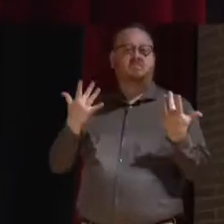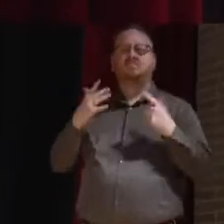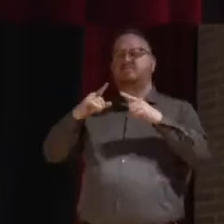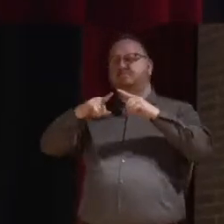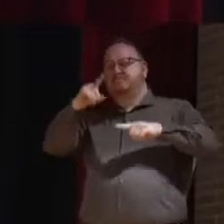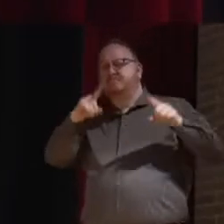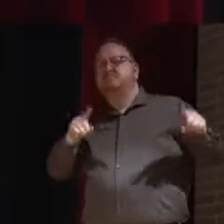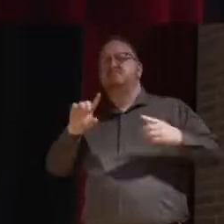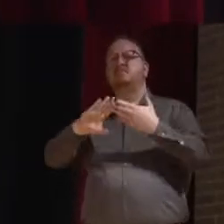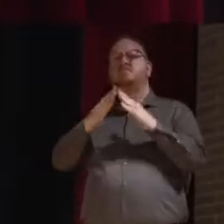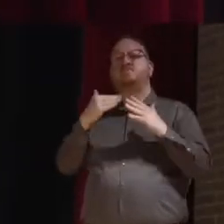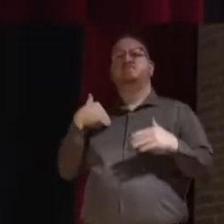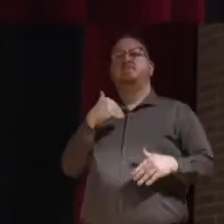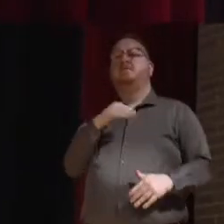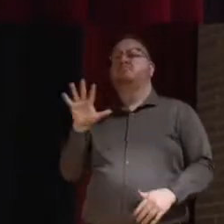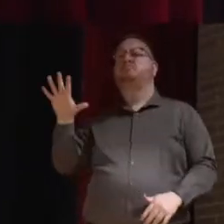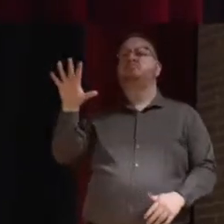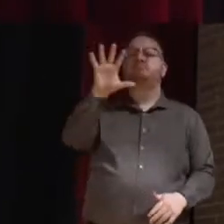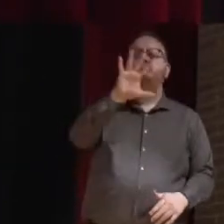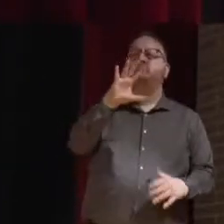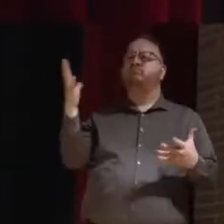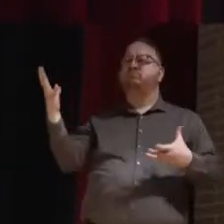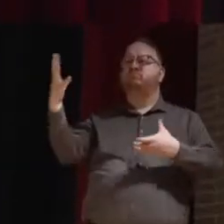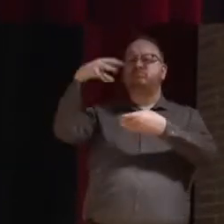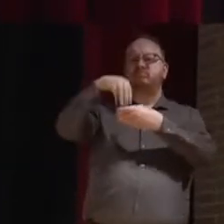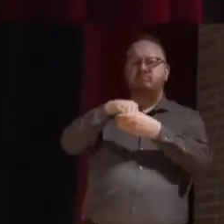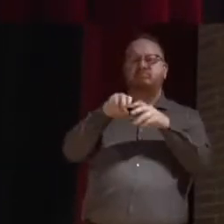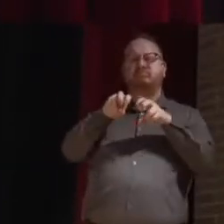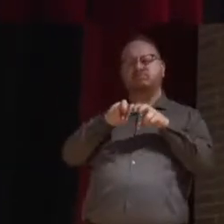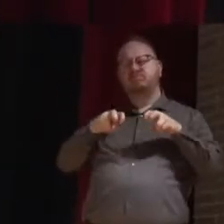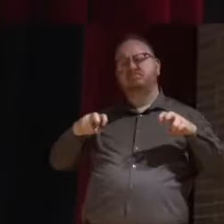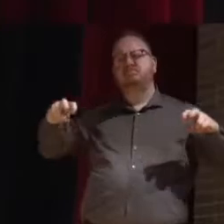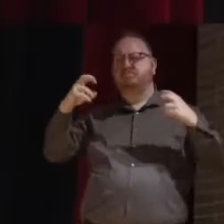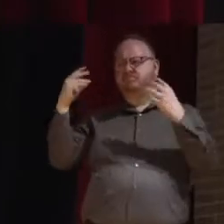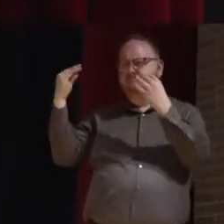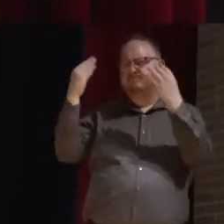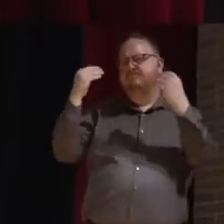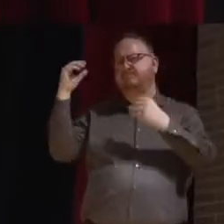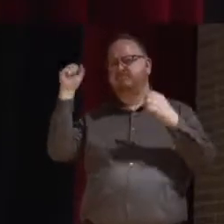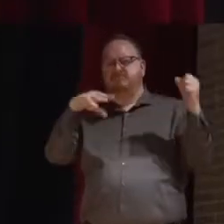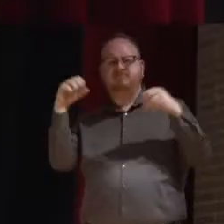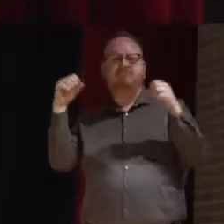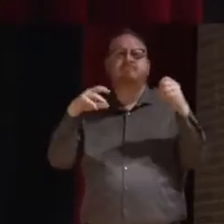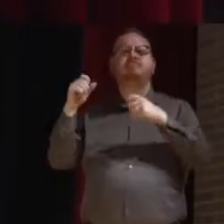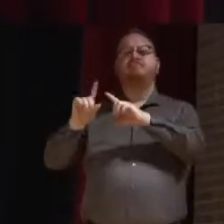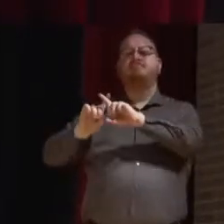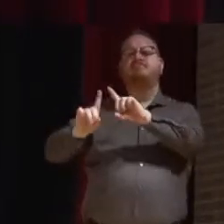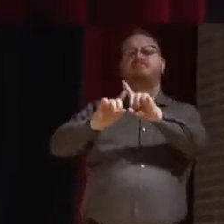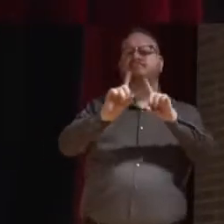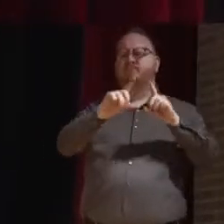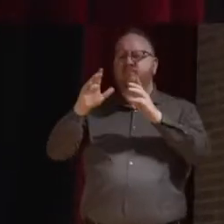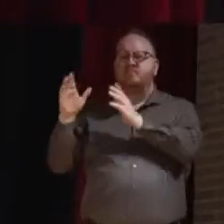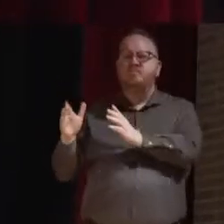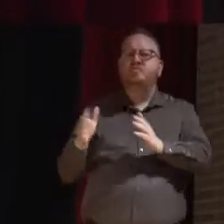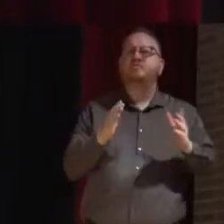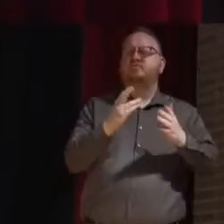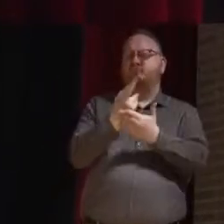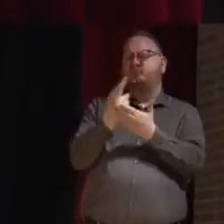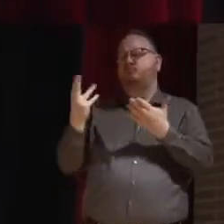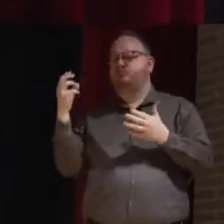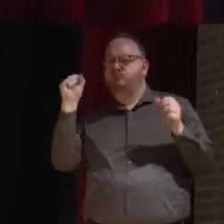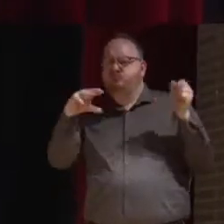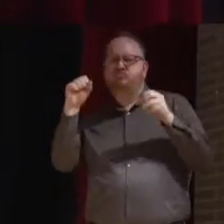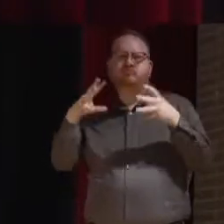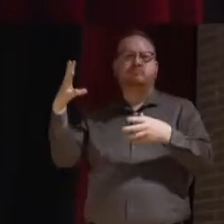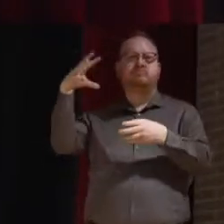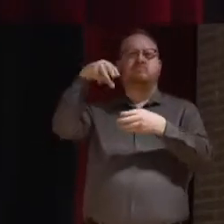of community members together to collectively brainstorm strategies and resources to address a challenge